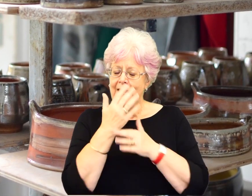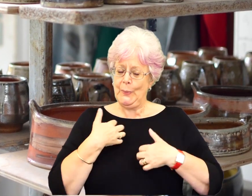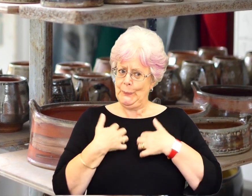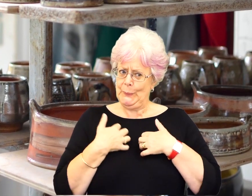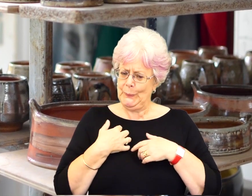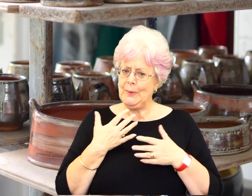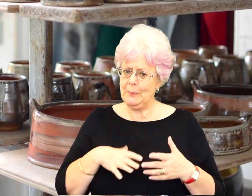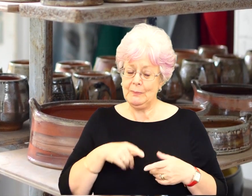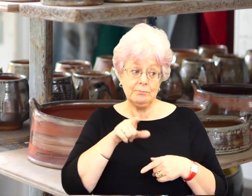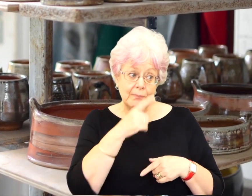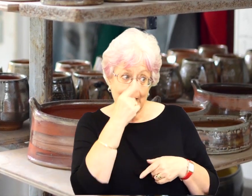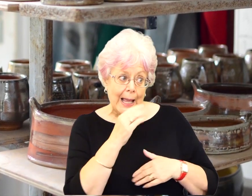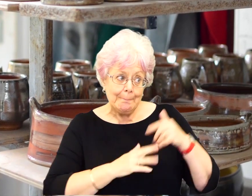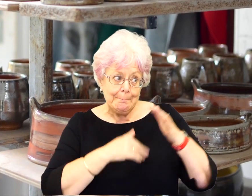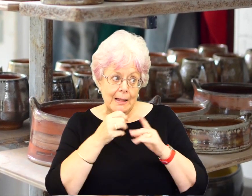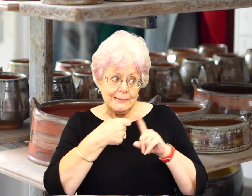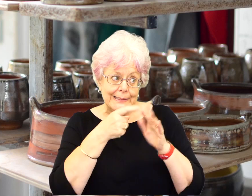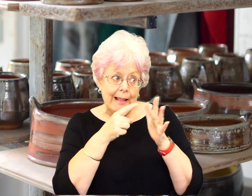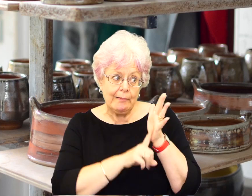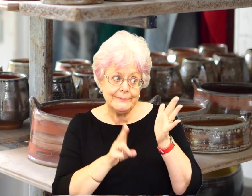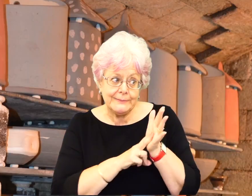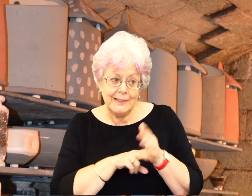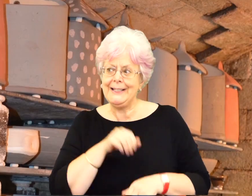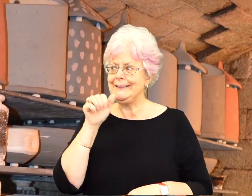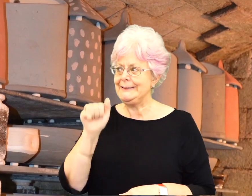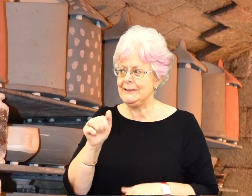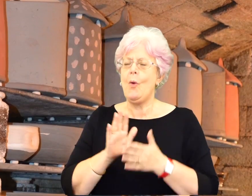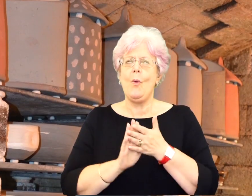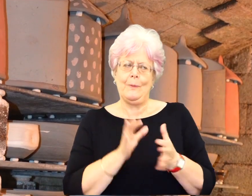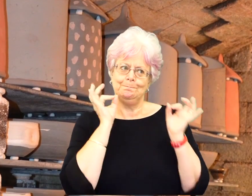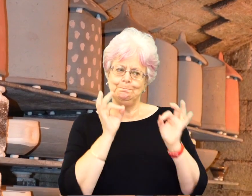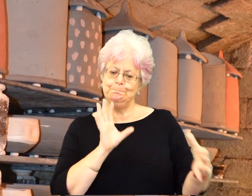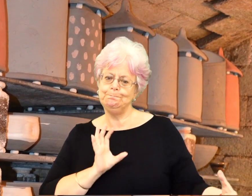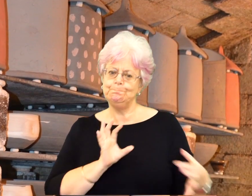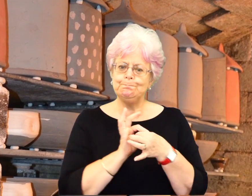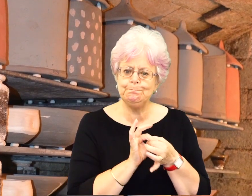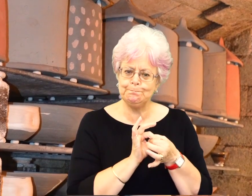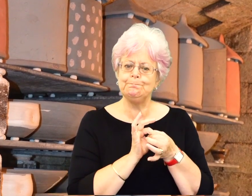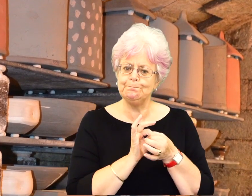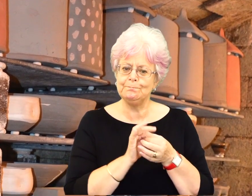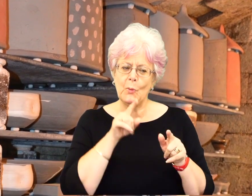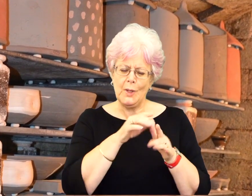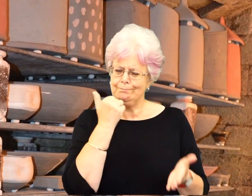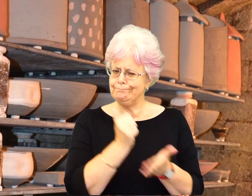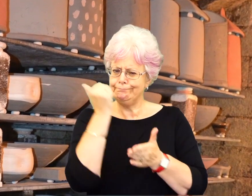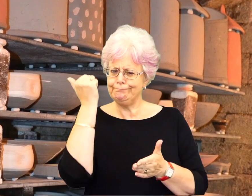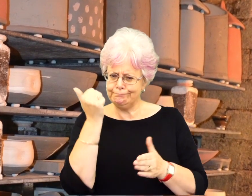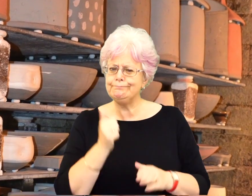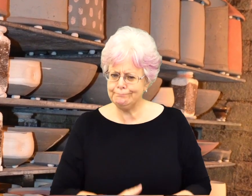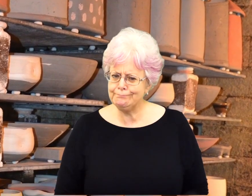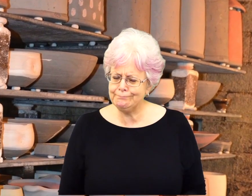good at building kilns? He said, yes. I said, okay, come. And he turned out to be just a fantastically good